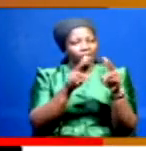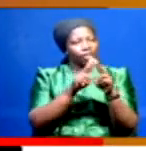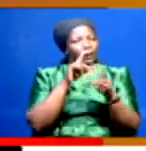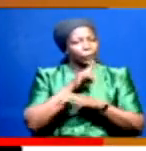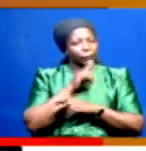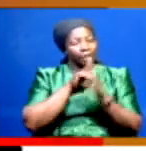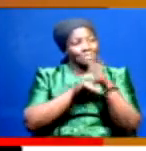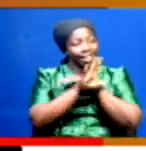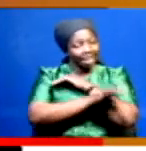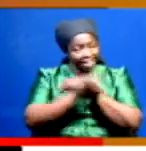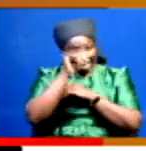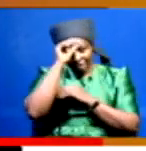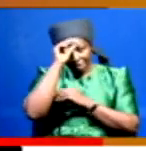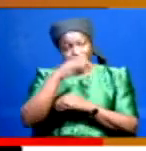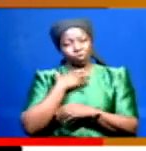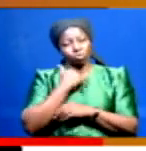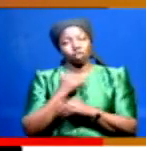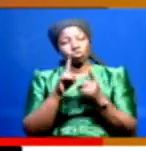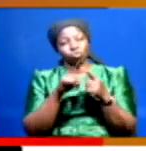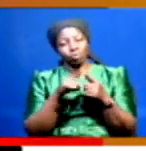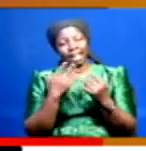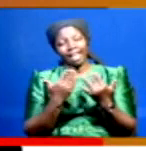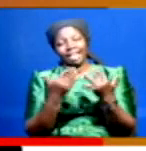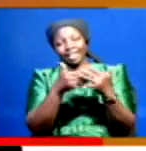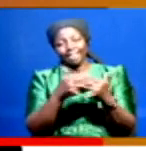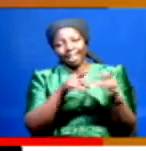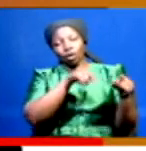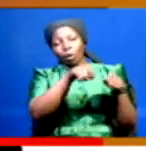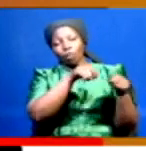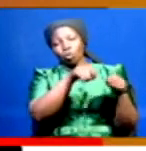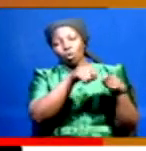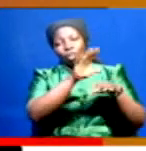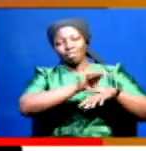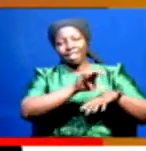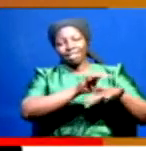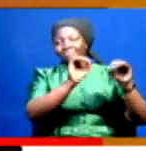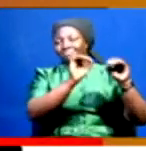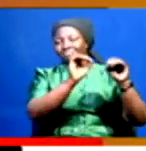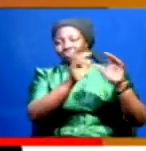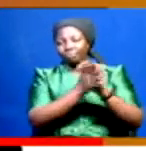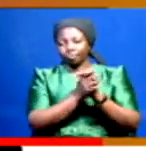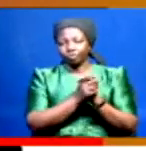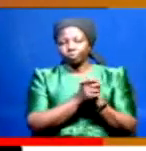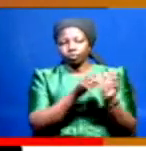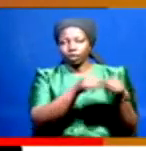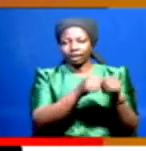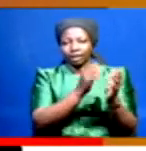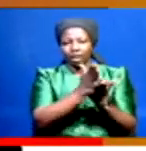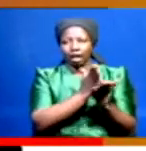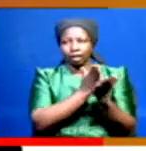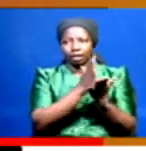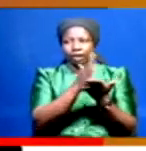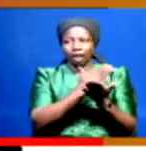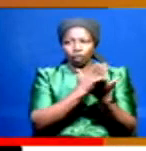sure, it wouldn't want to appear like it's regulating and infringing on some of the rights enshrined in Chapter 4